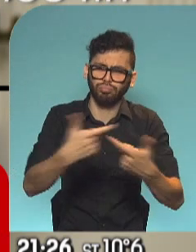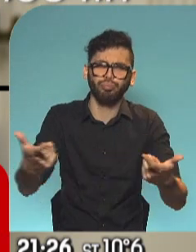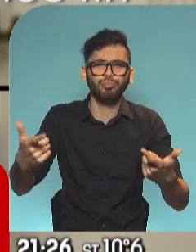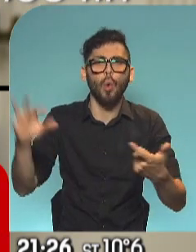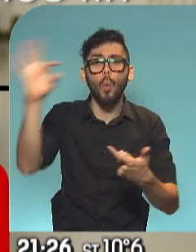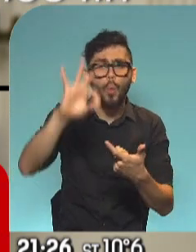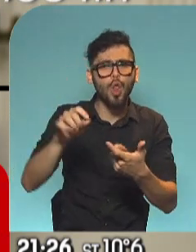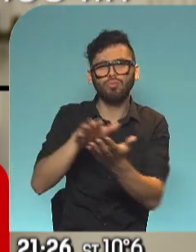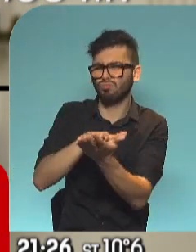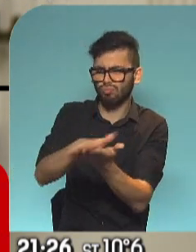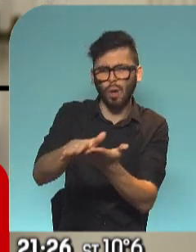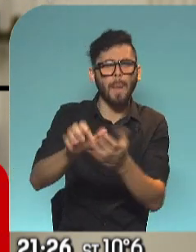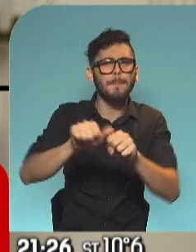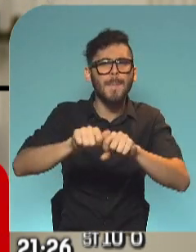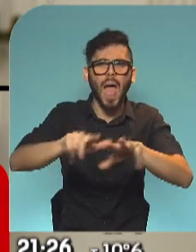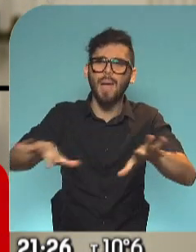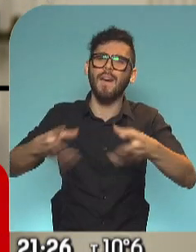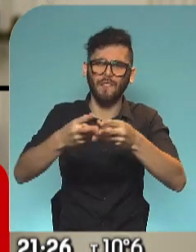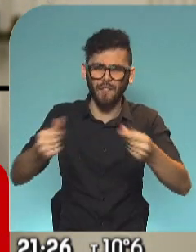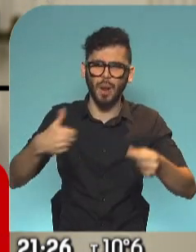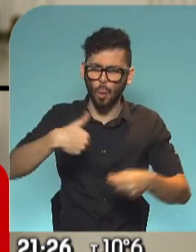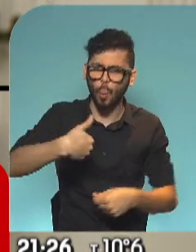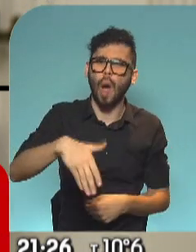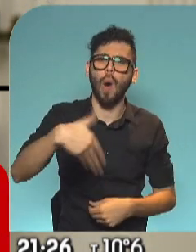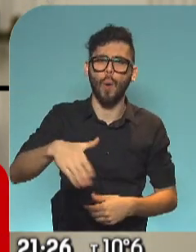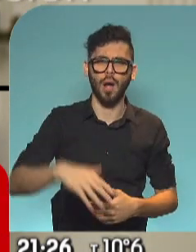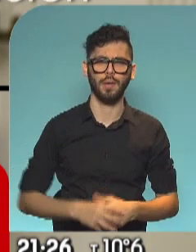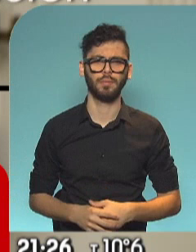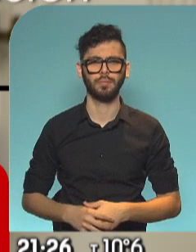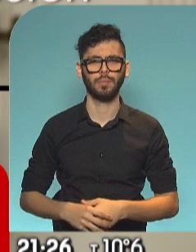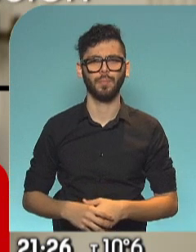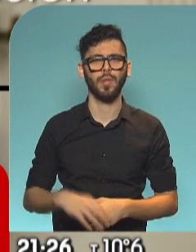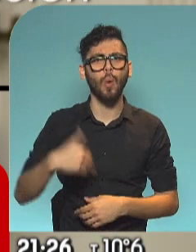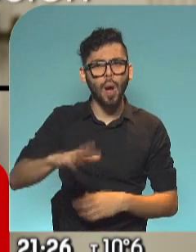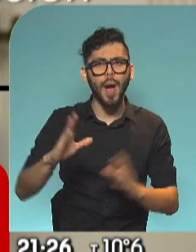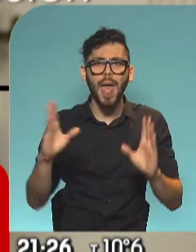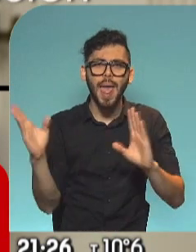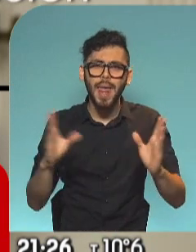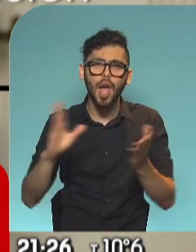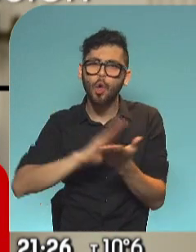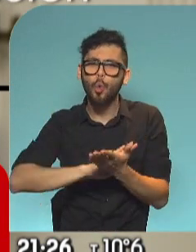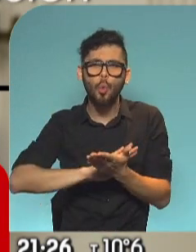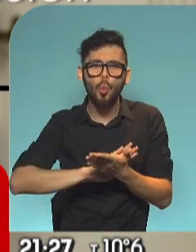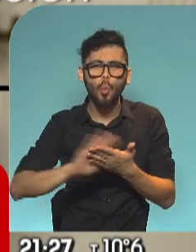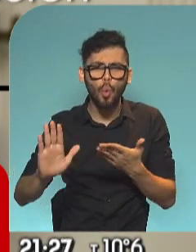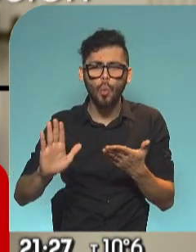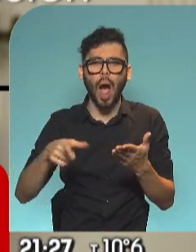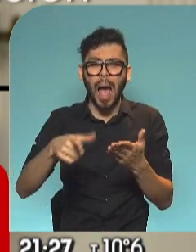virus. We will end the pandemic. And we will enter a new era of unprecedented